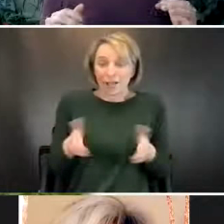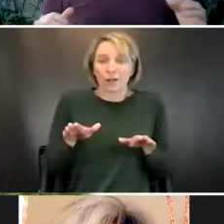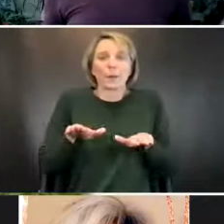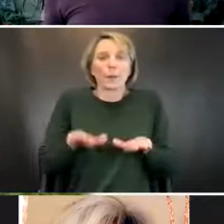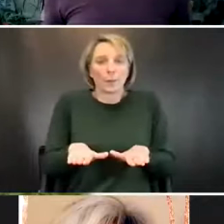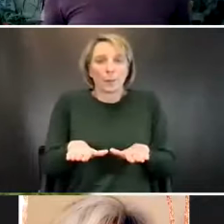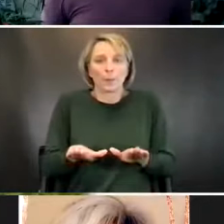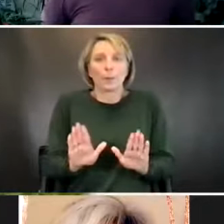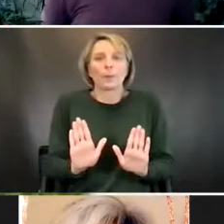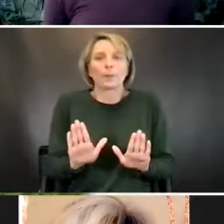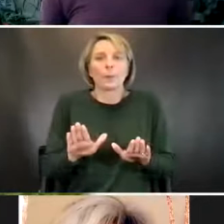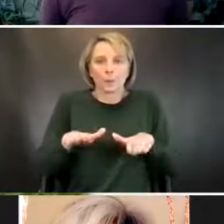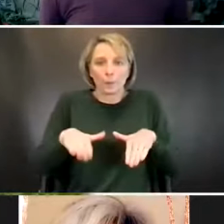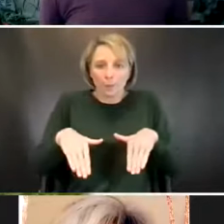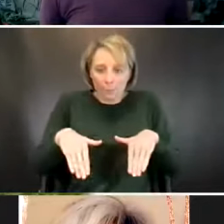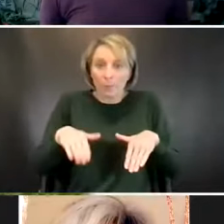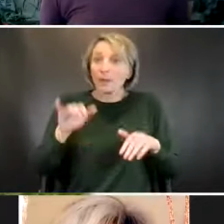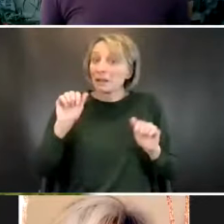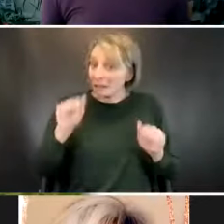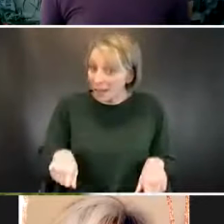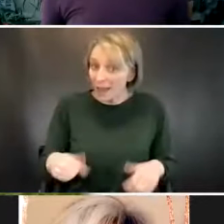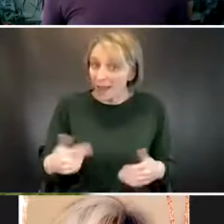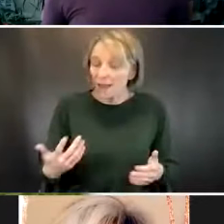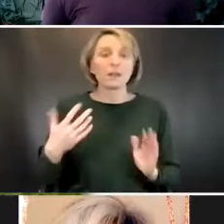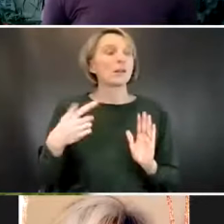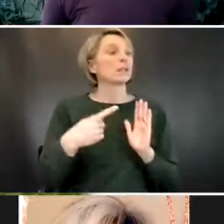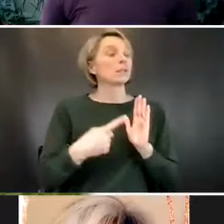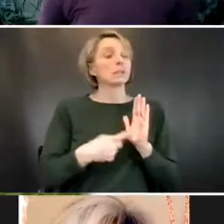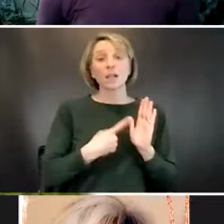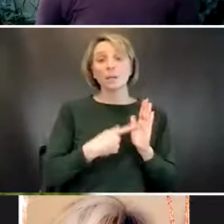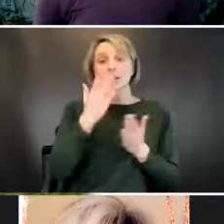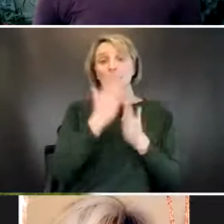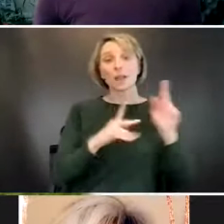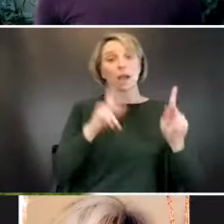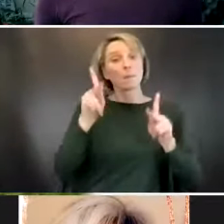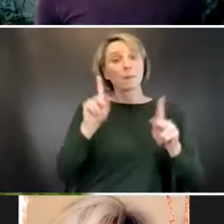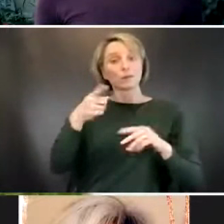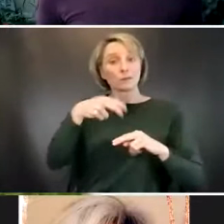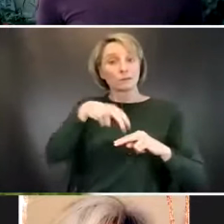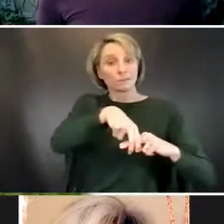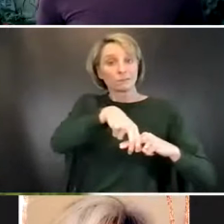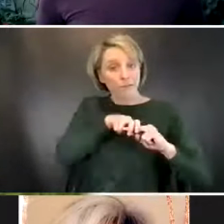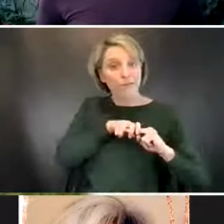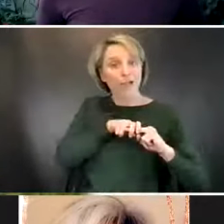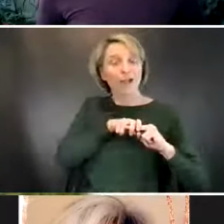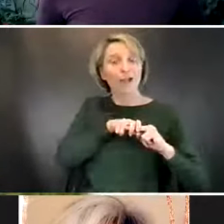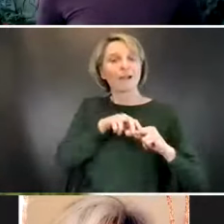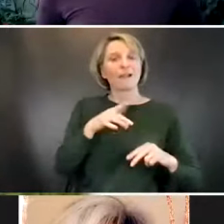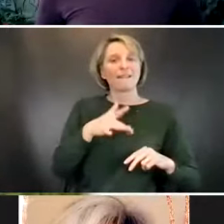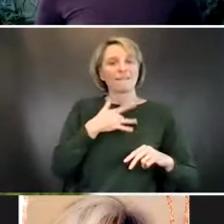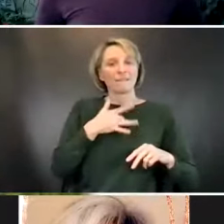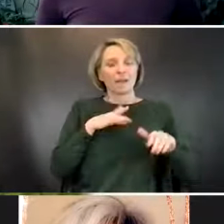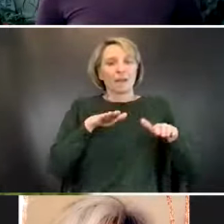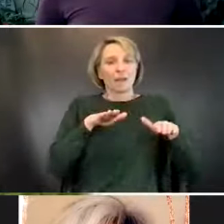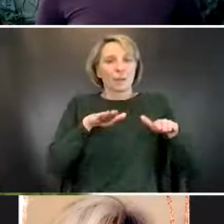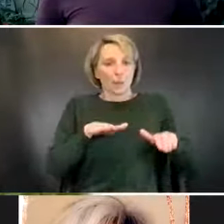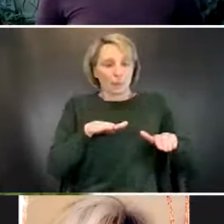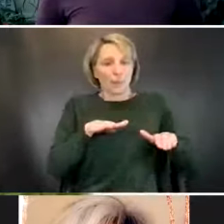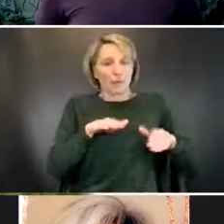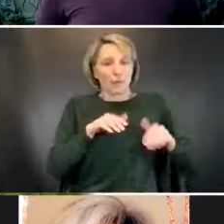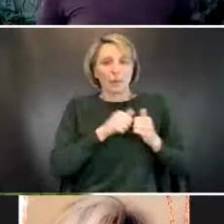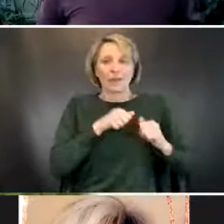and just sort of concentrate on the chair that they're sitting on and how that feels in the back of their legs. You can